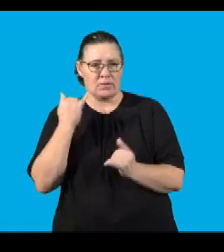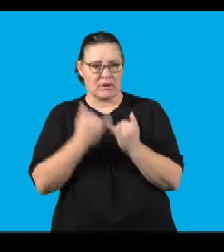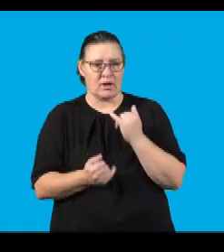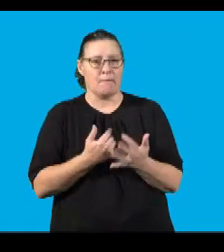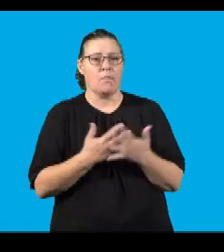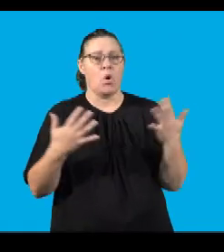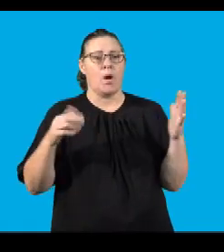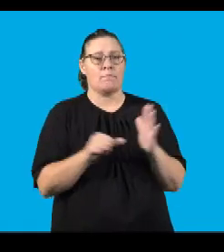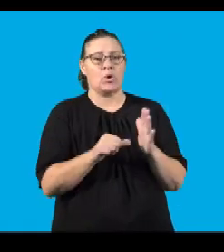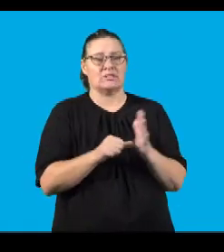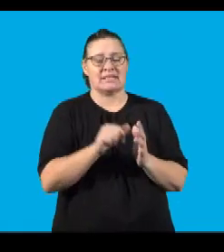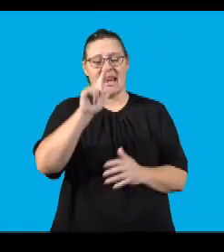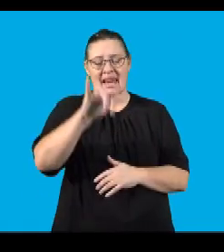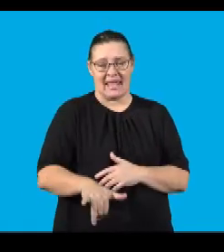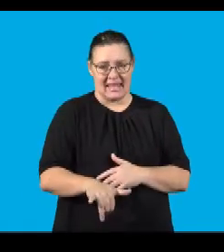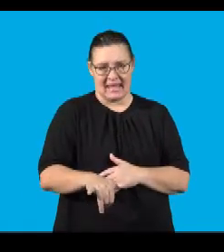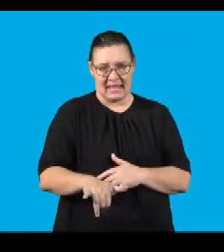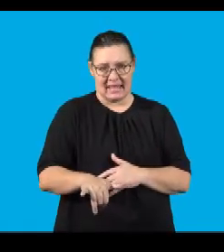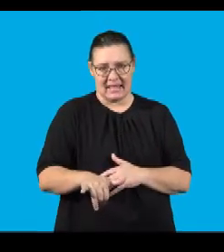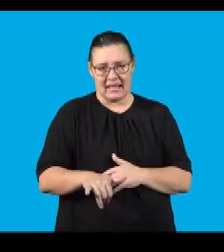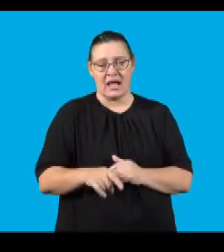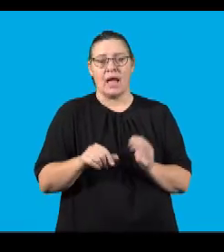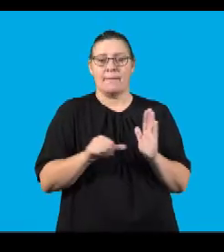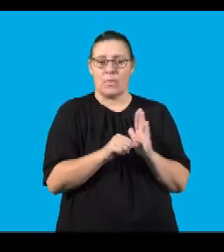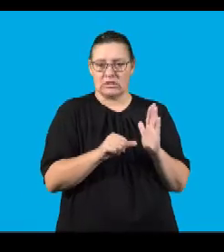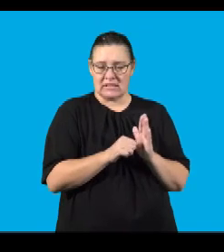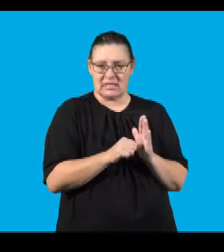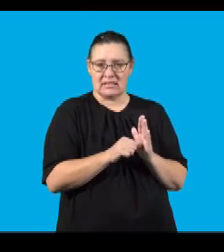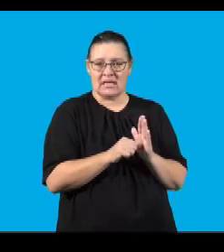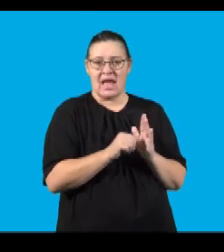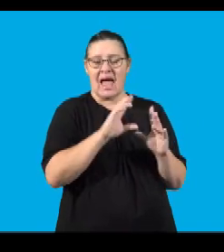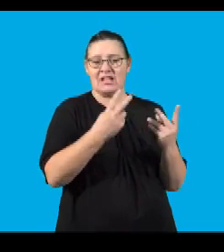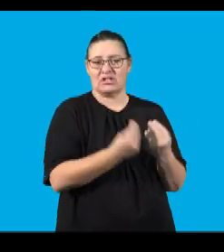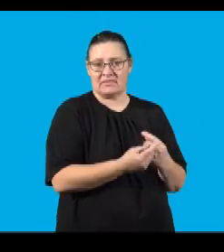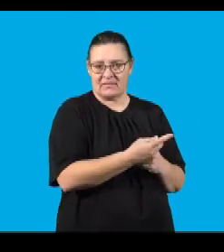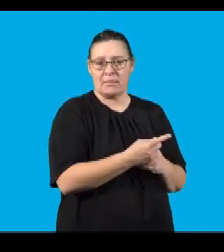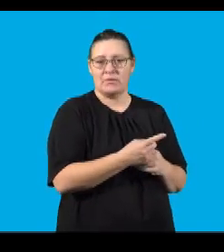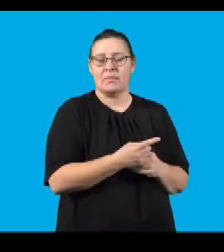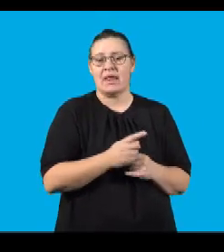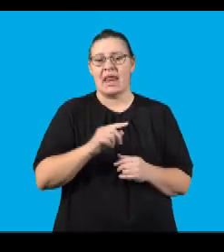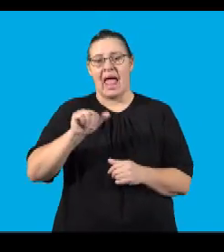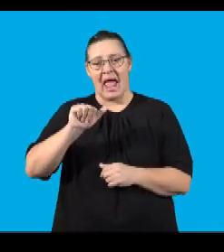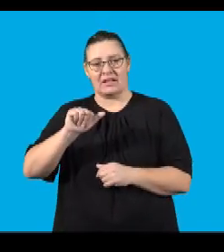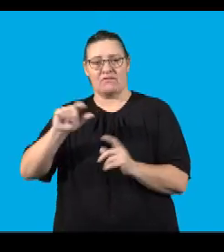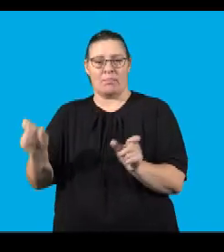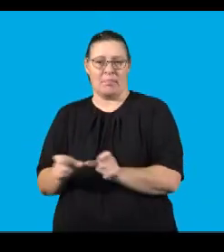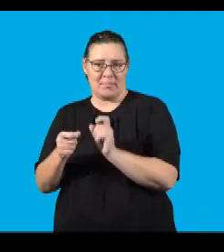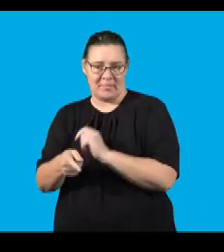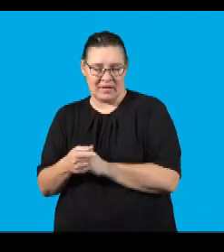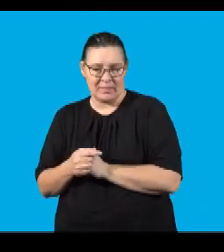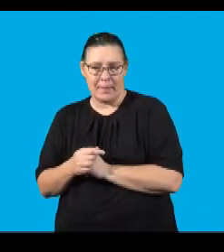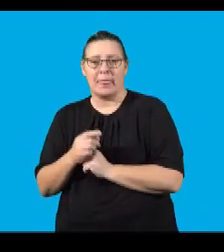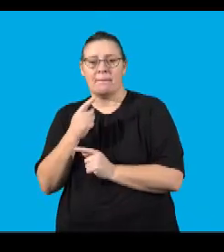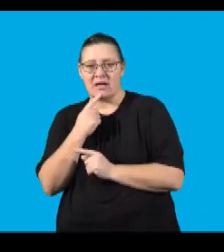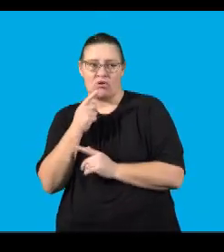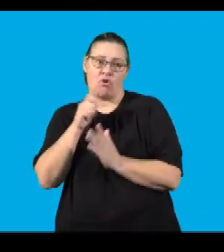more importantly. In this case, important is an adjective, but it needs to be an adverb. So you simply correct. You don't